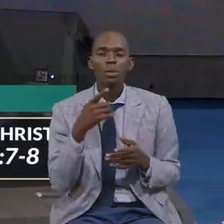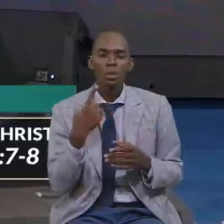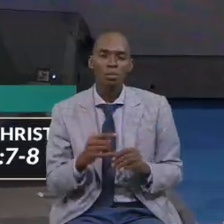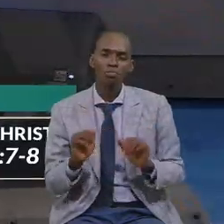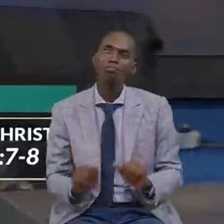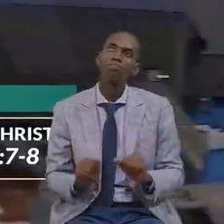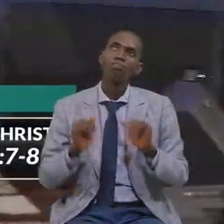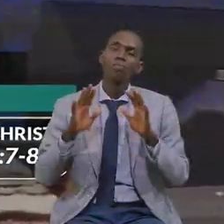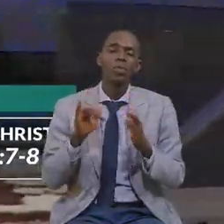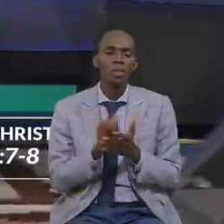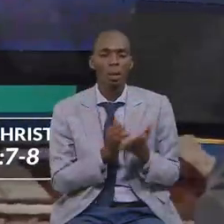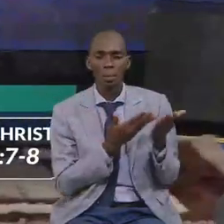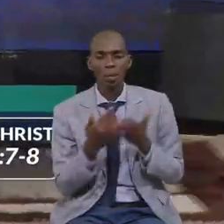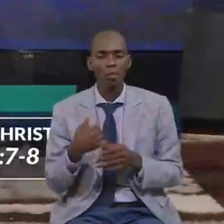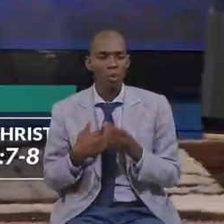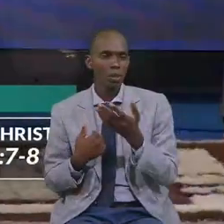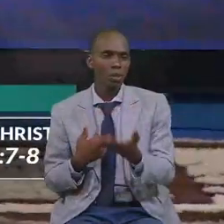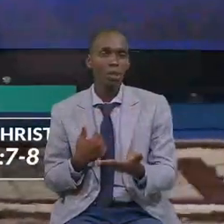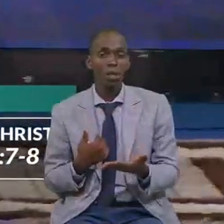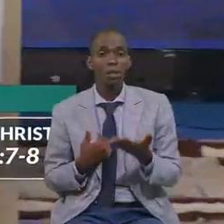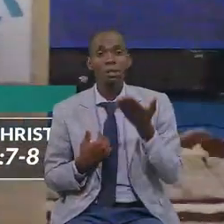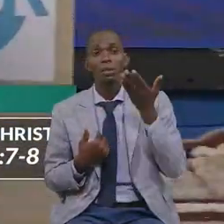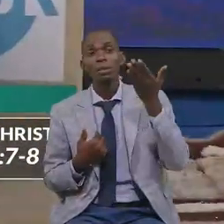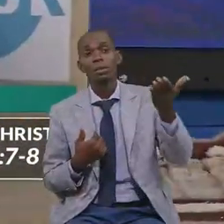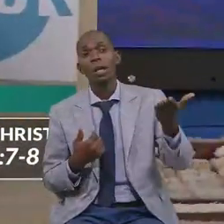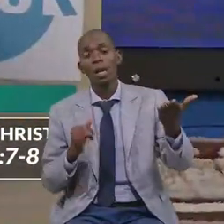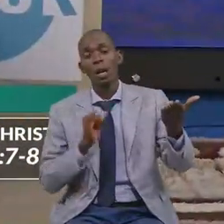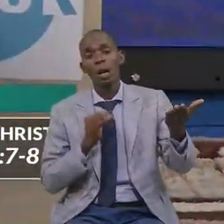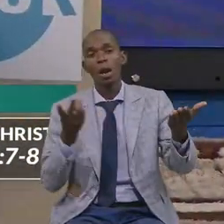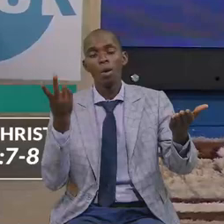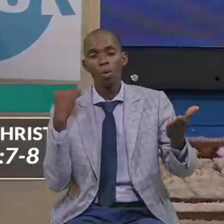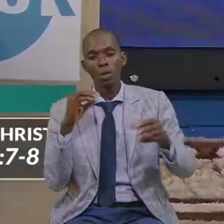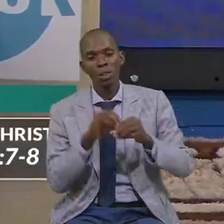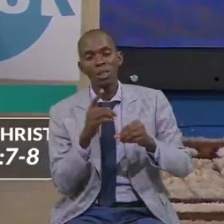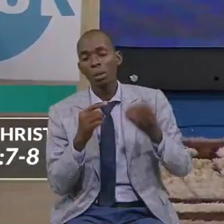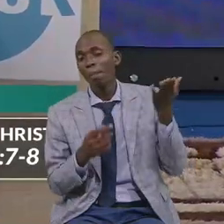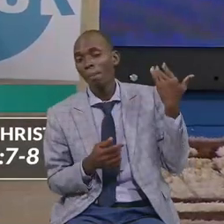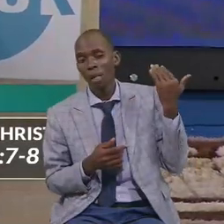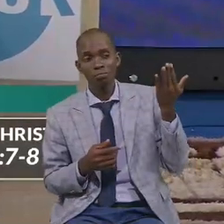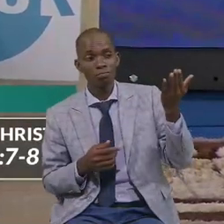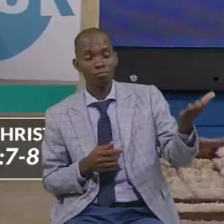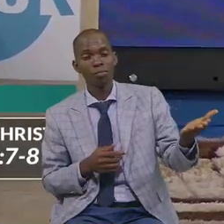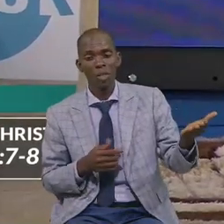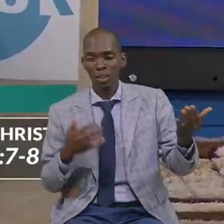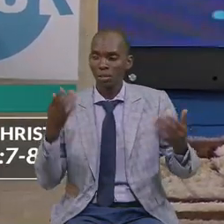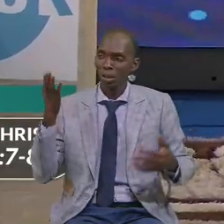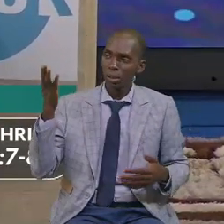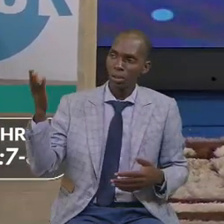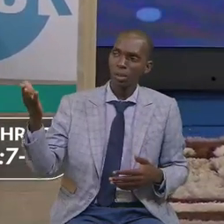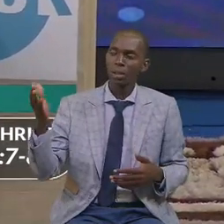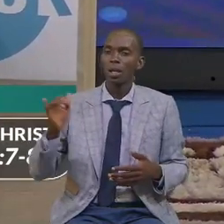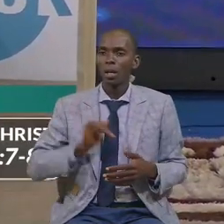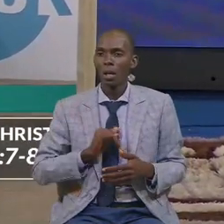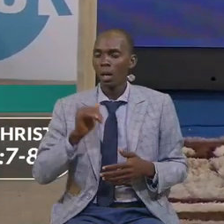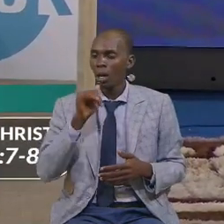got me there? There I was in the past. There I was in